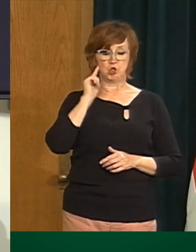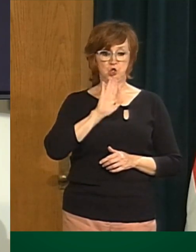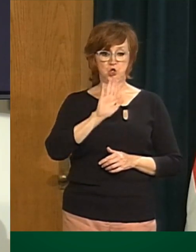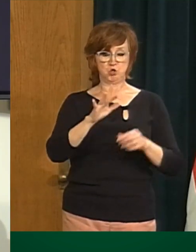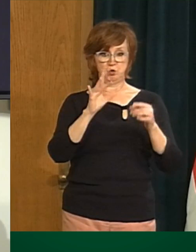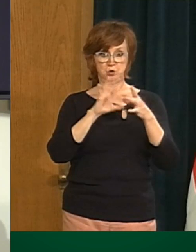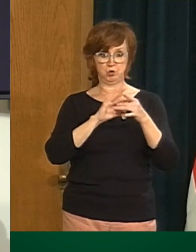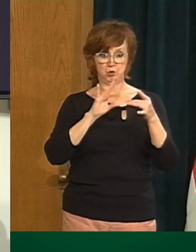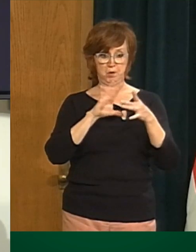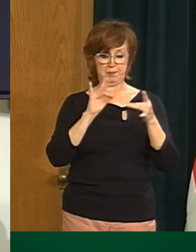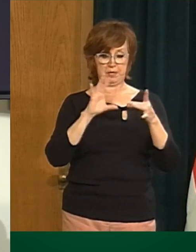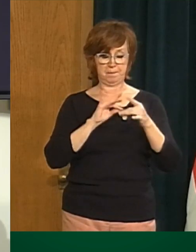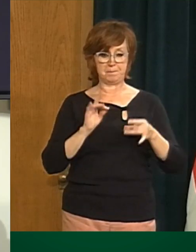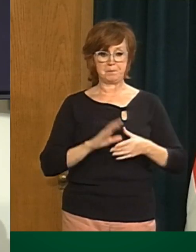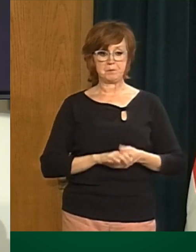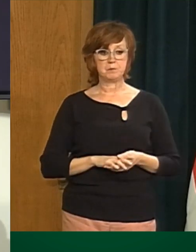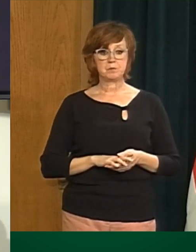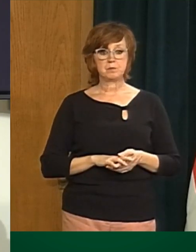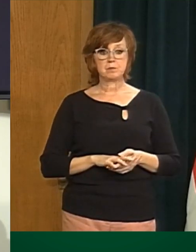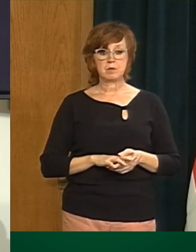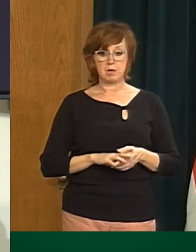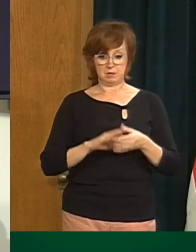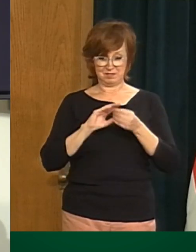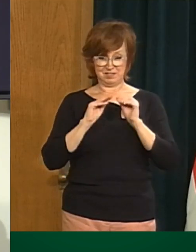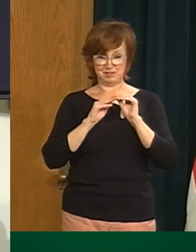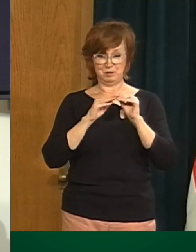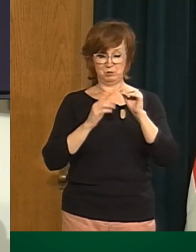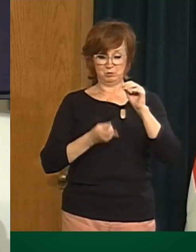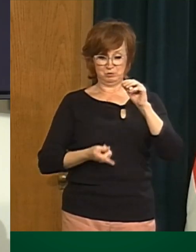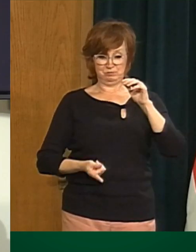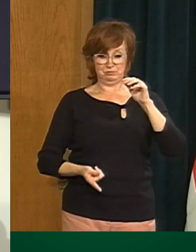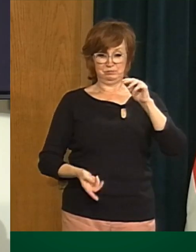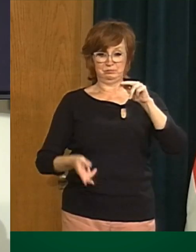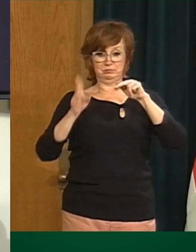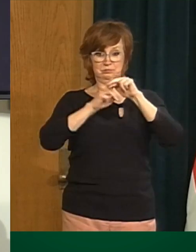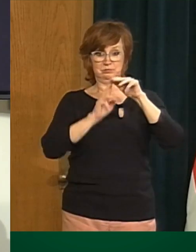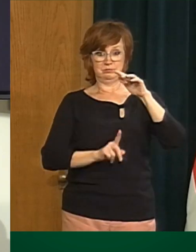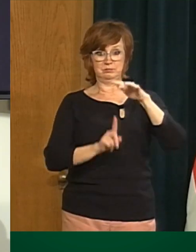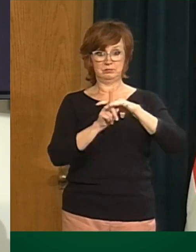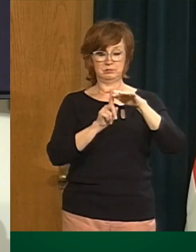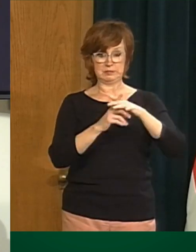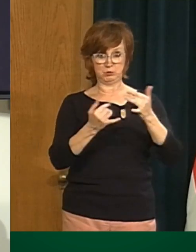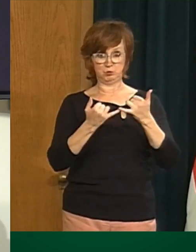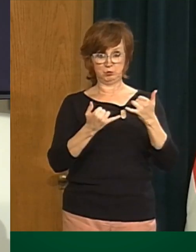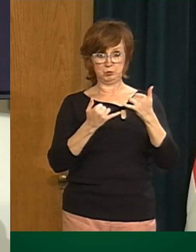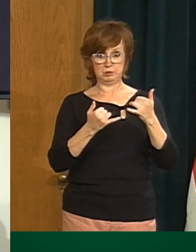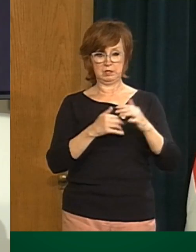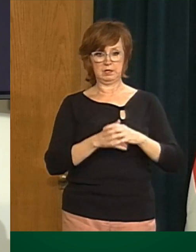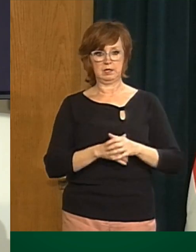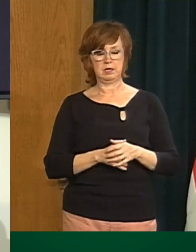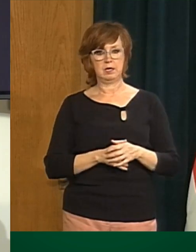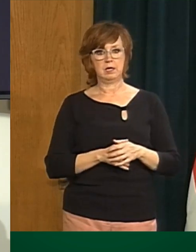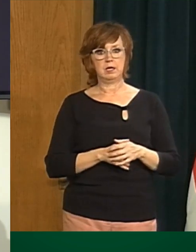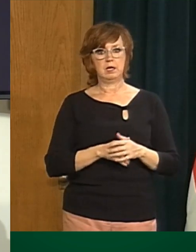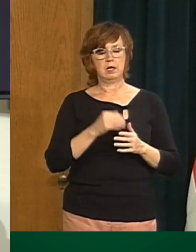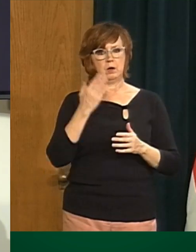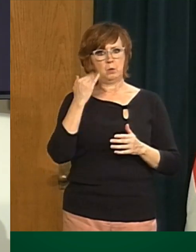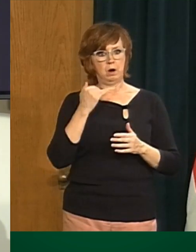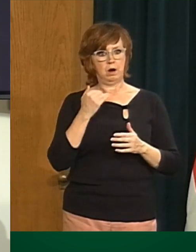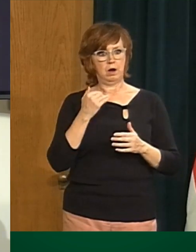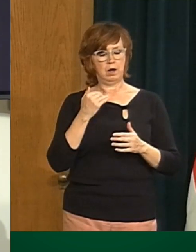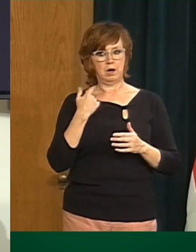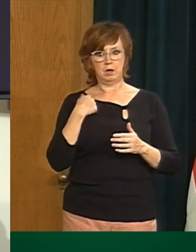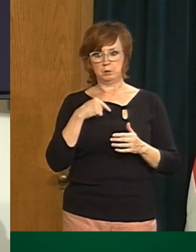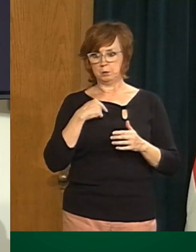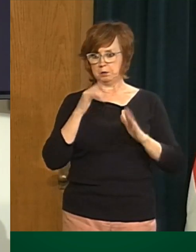the upshoot in cases that we've just seen is kind of connected to the more aggressive kind of proactive testing that we're doing